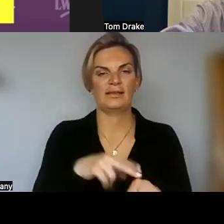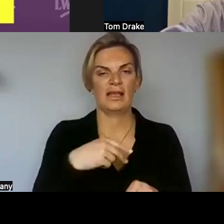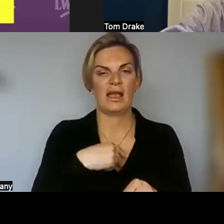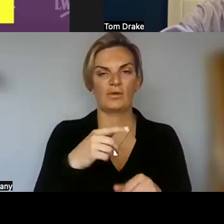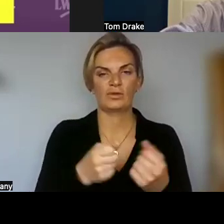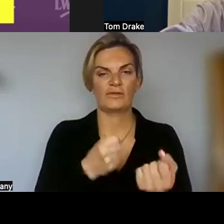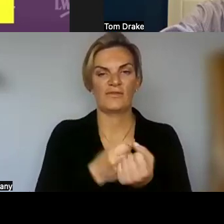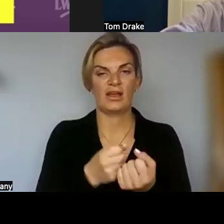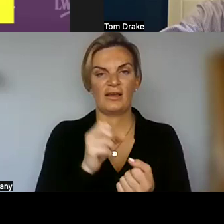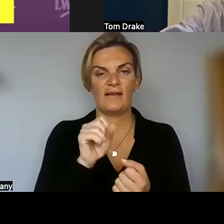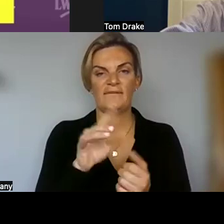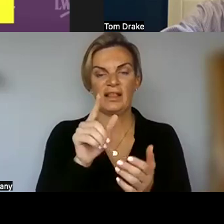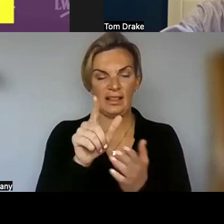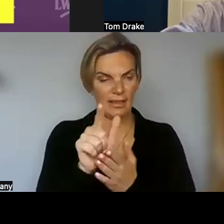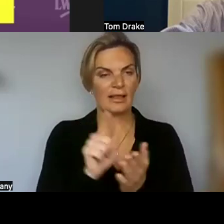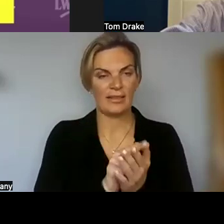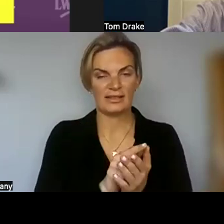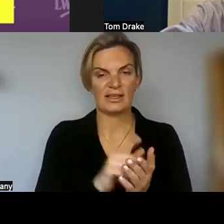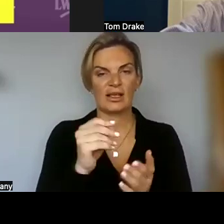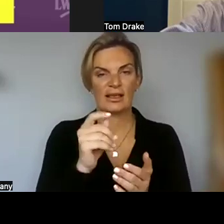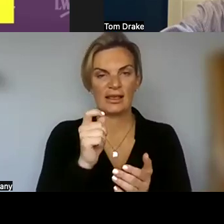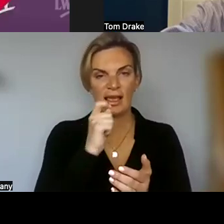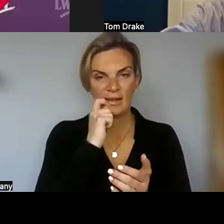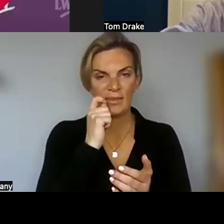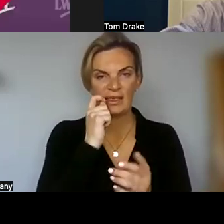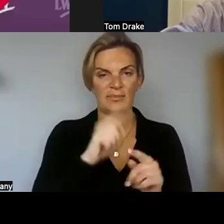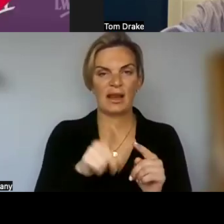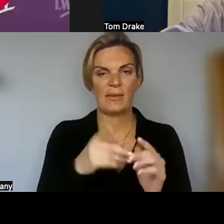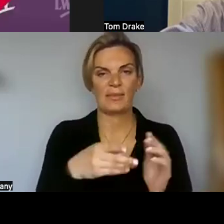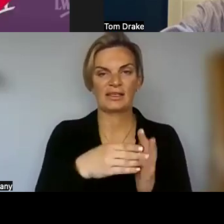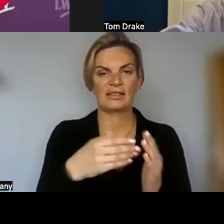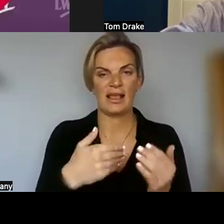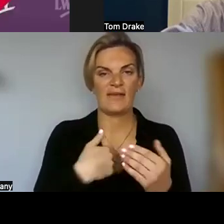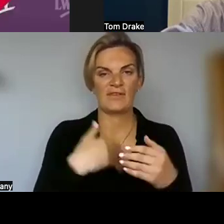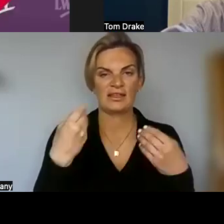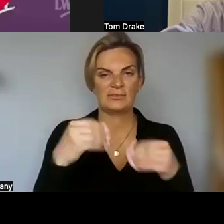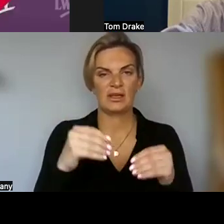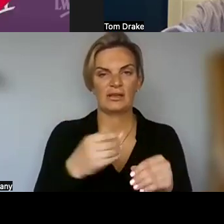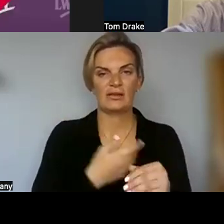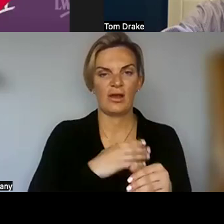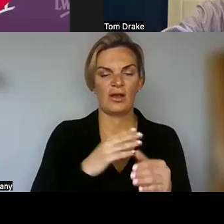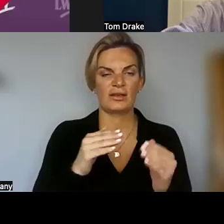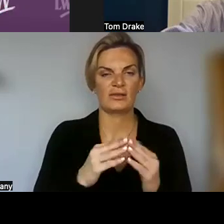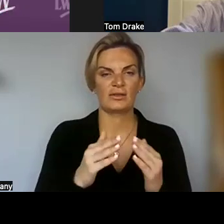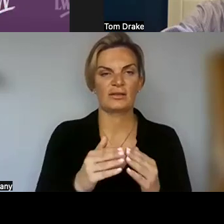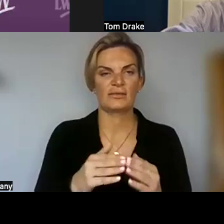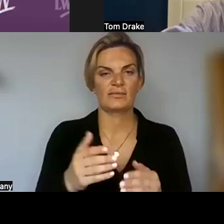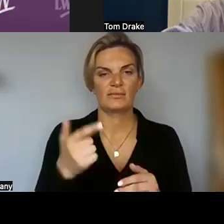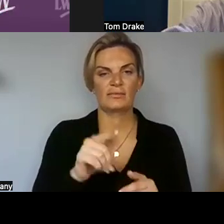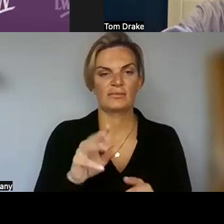favor of legalization of marijuana and cannabis. I am against having a shop in our downtown. Thank you.